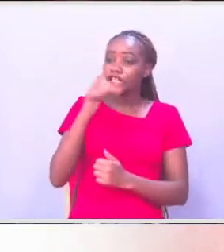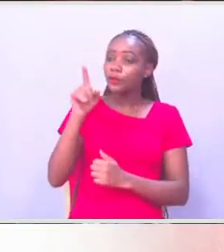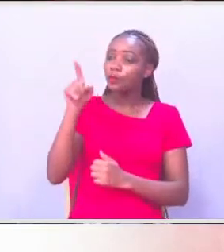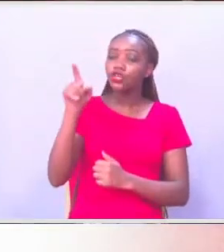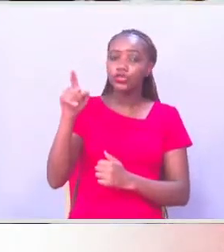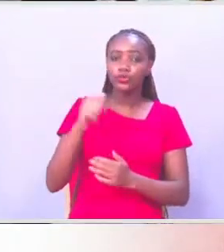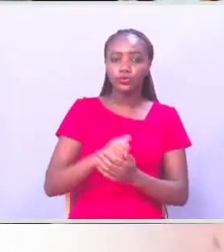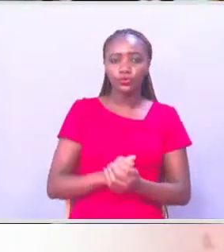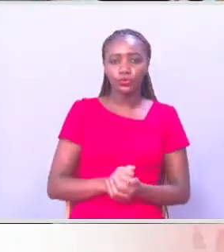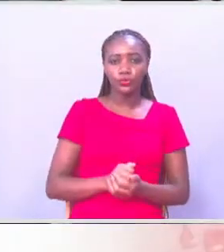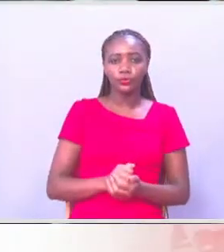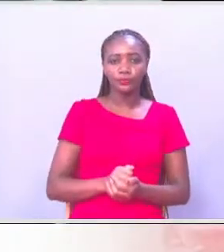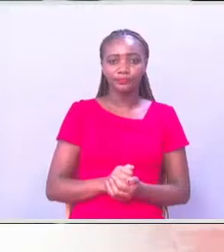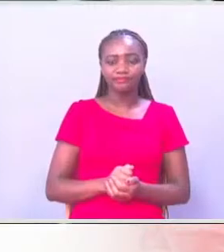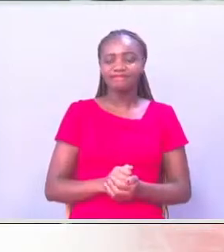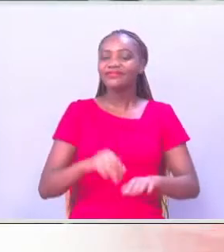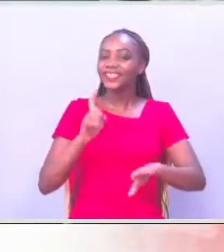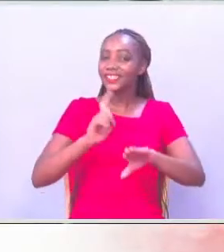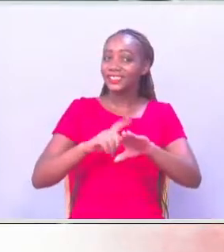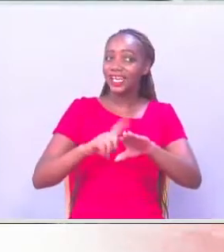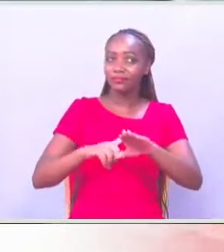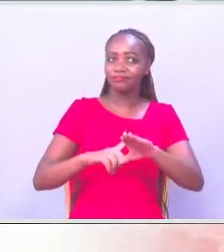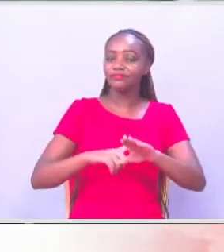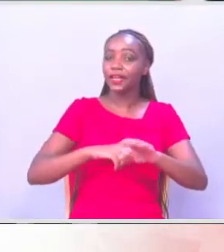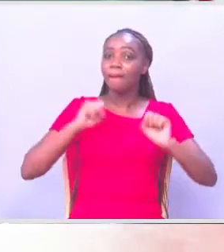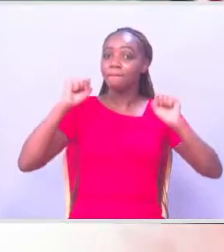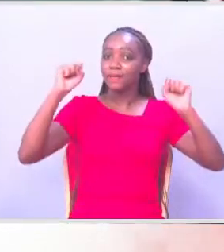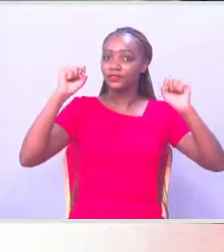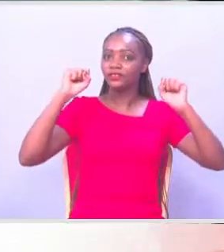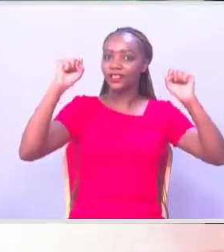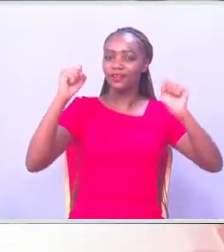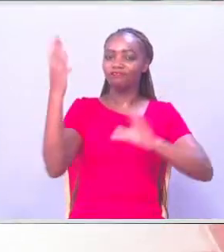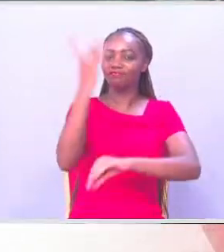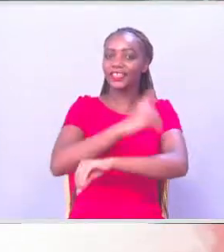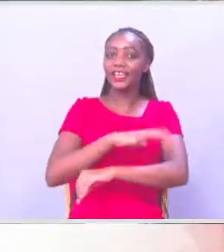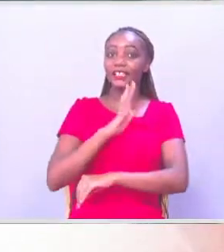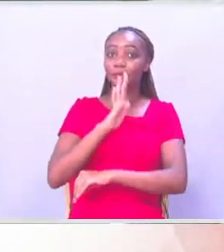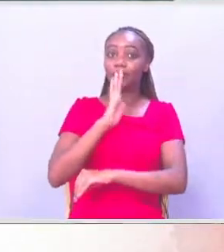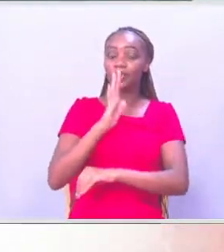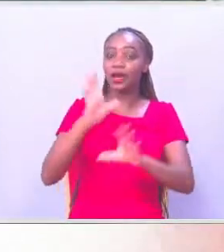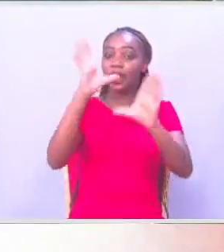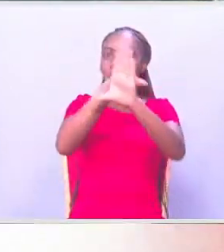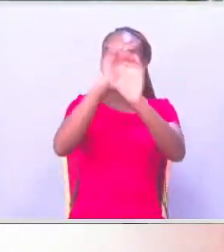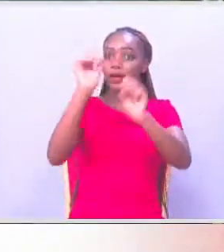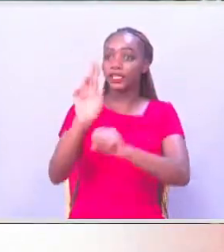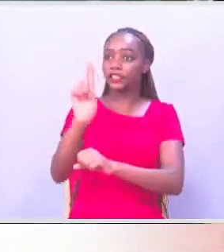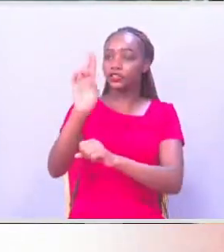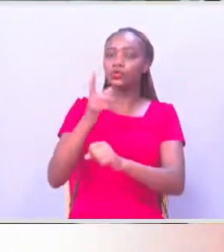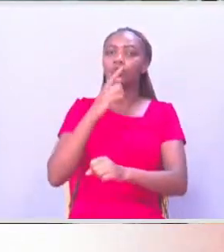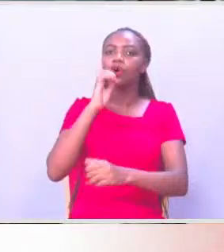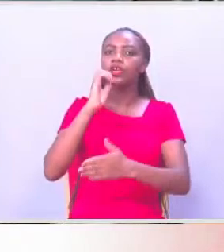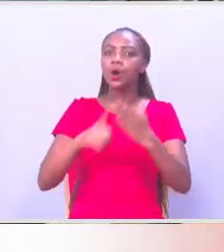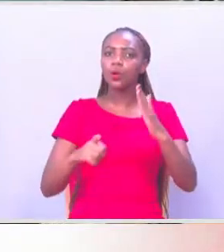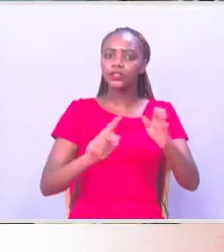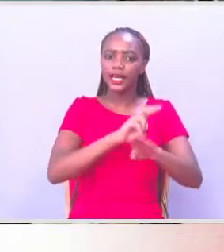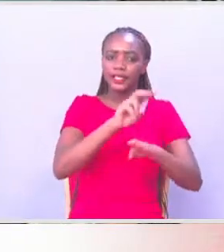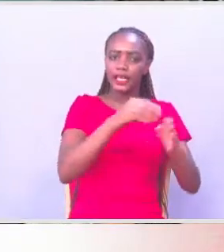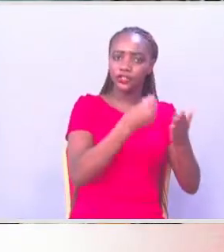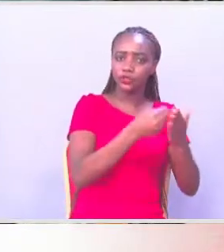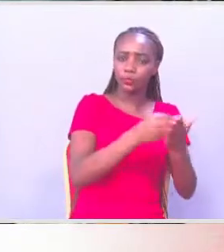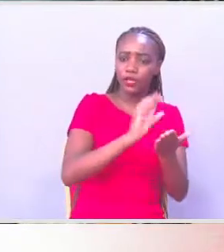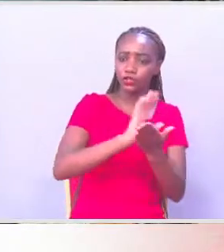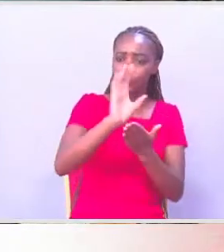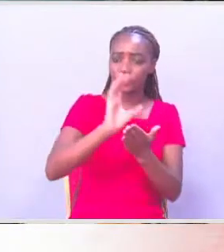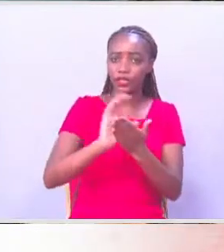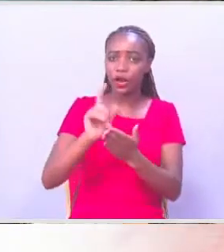Mr. Ukur Yatani. During his Mashujaa Day speech, President Kenyatta directed the National Treasury to allocate